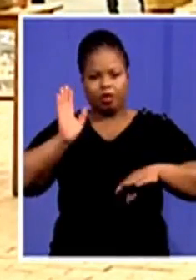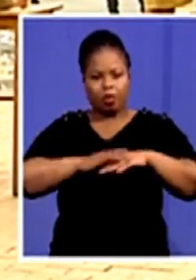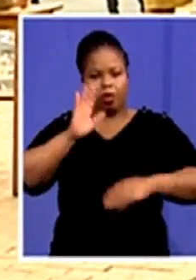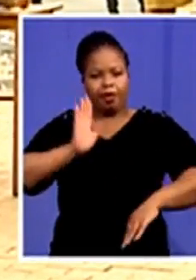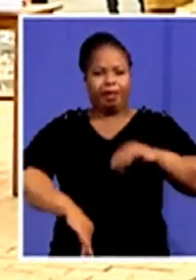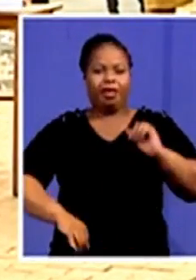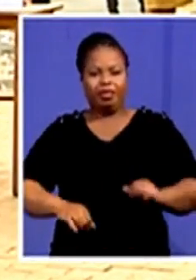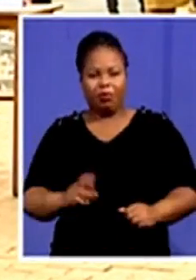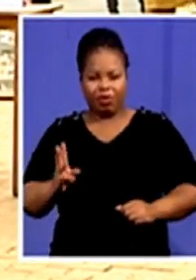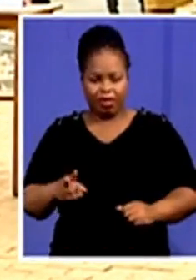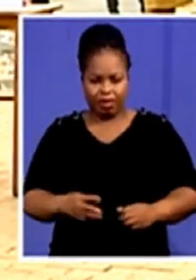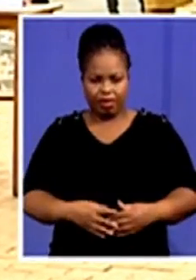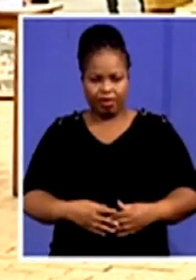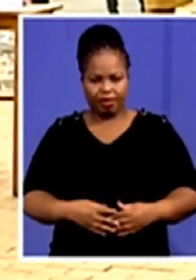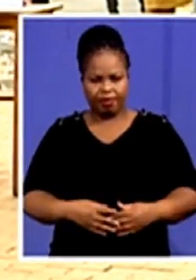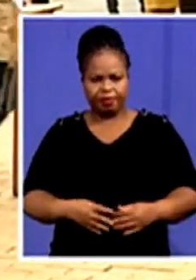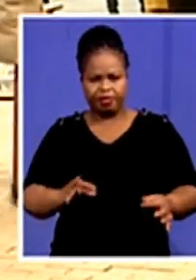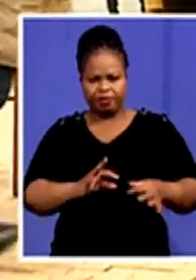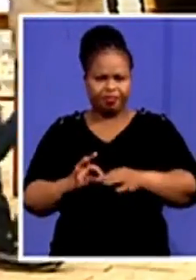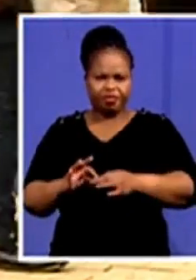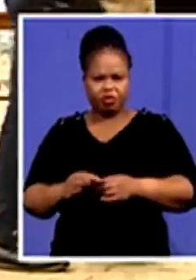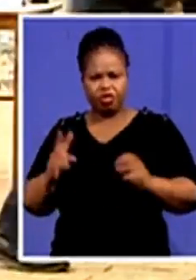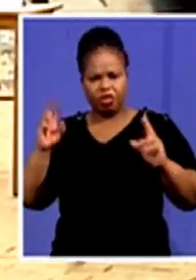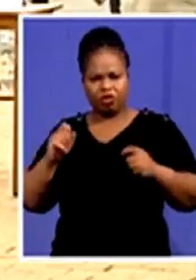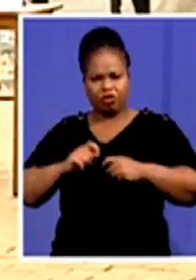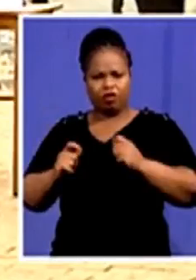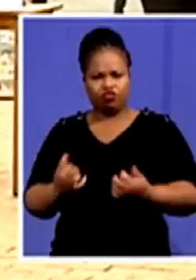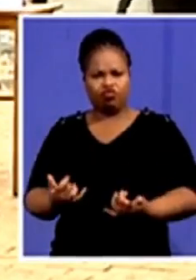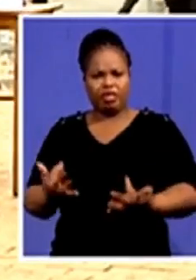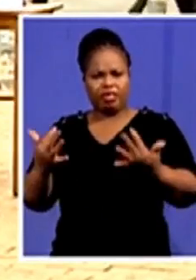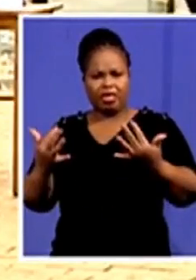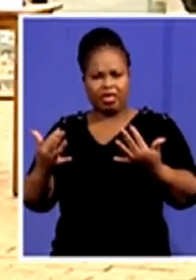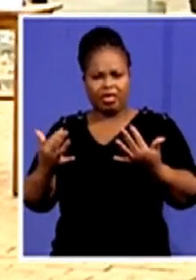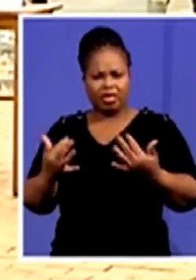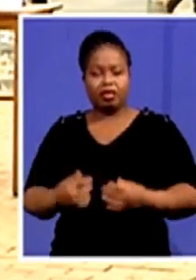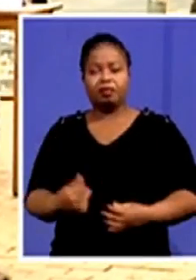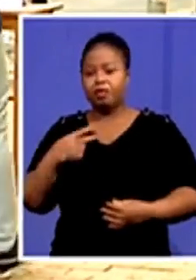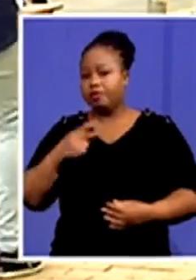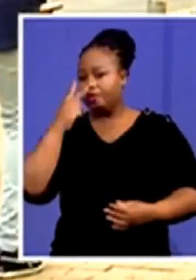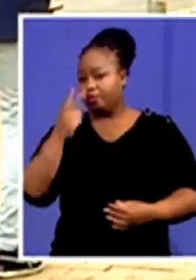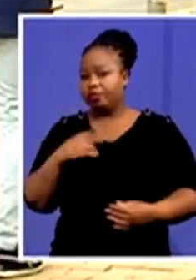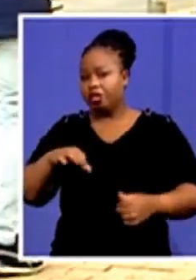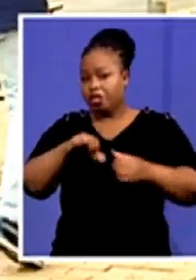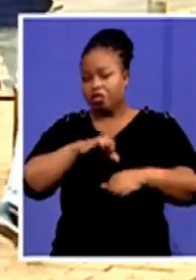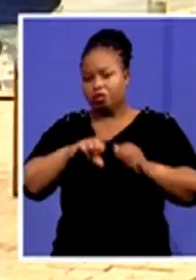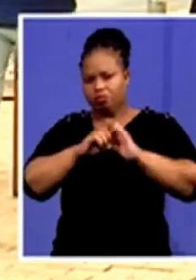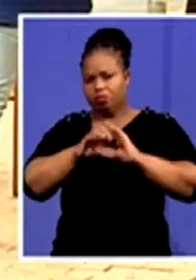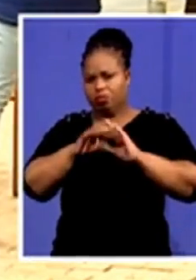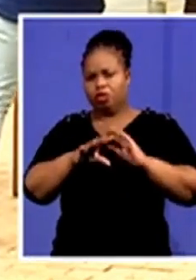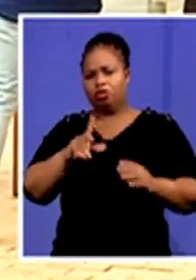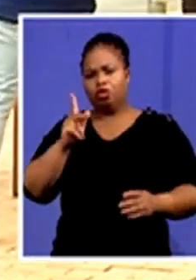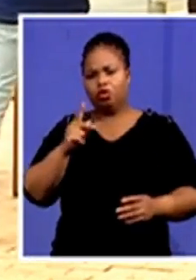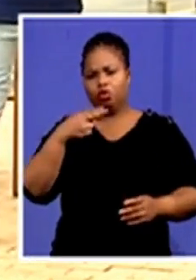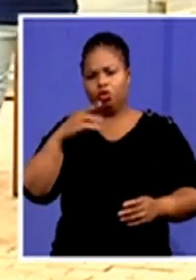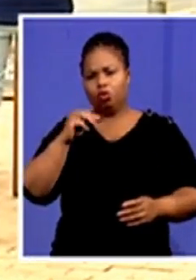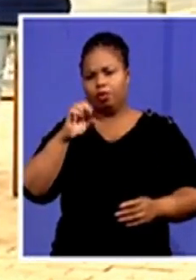treason. And it was quite interesting seeing some of the social media posts that Khumalo had made with regards to inciting. And he himself